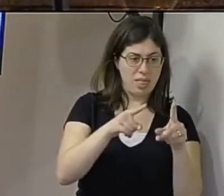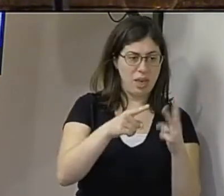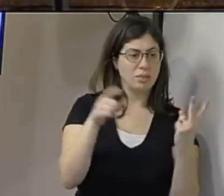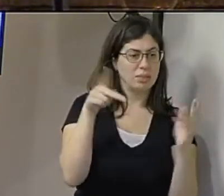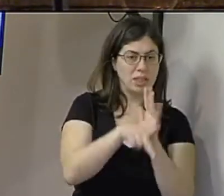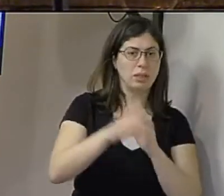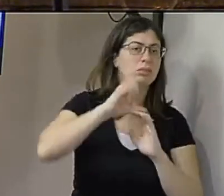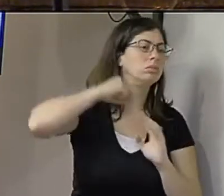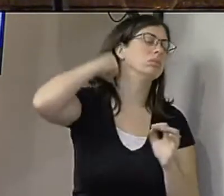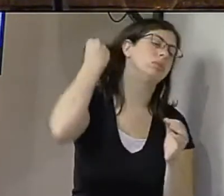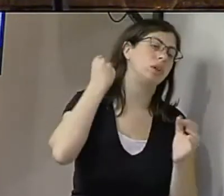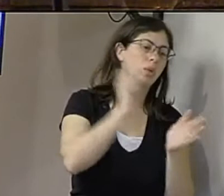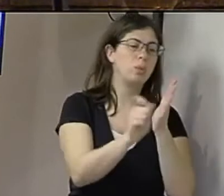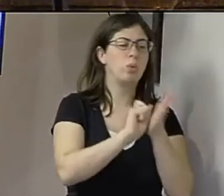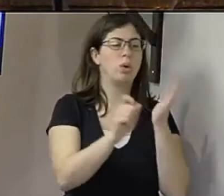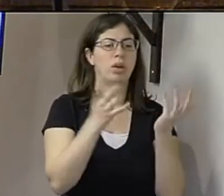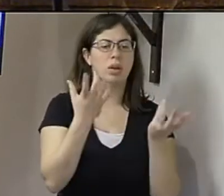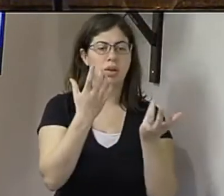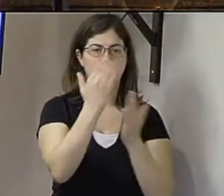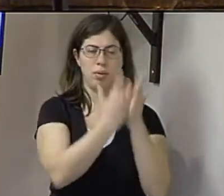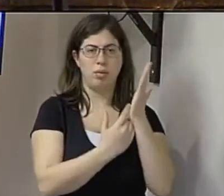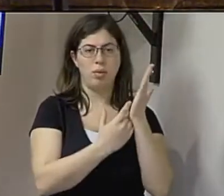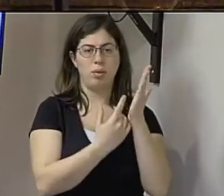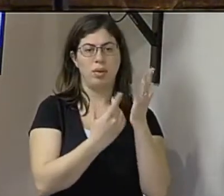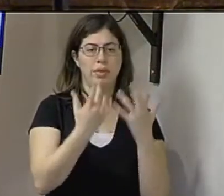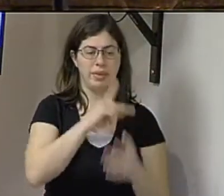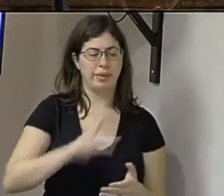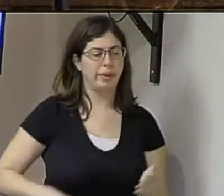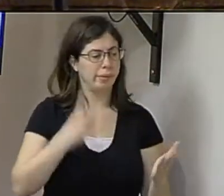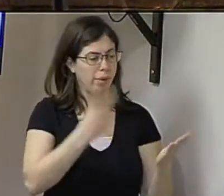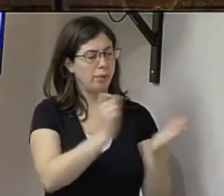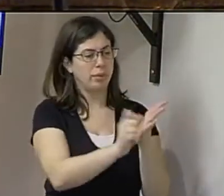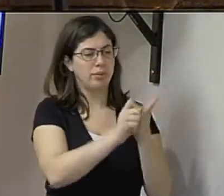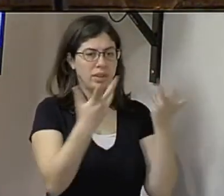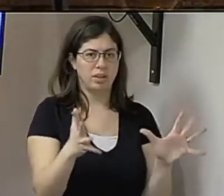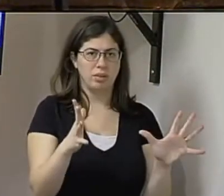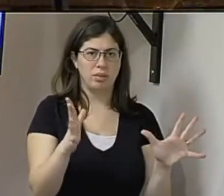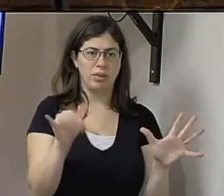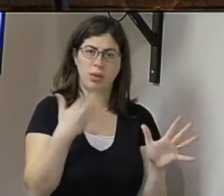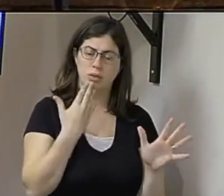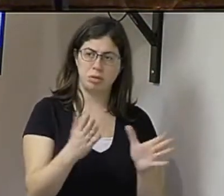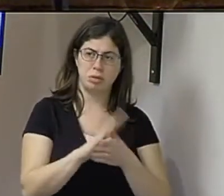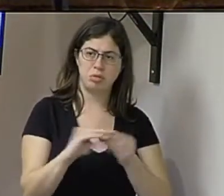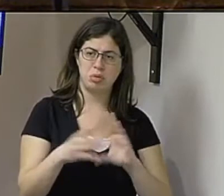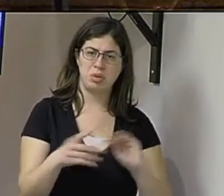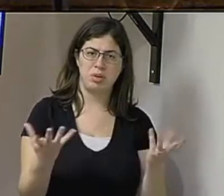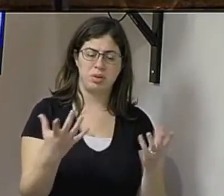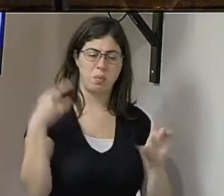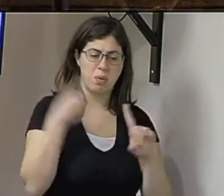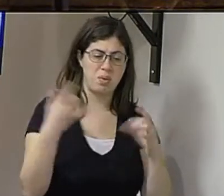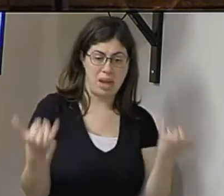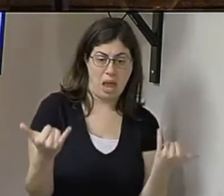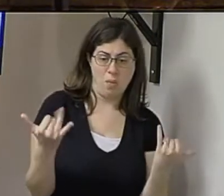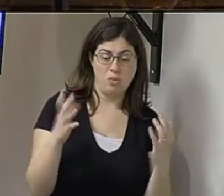book of the Chronicles in the presence of the king. I love how this is just a well-told story. You get to the point where you're like, okay,